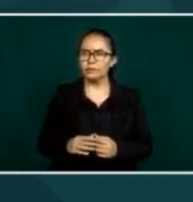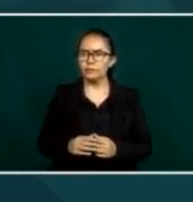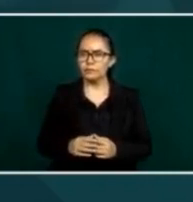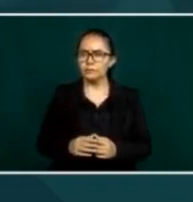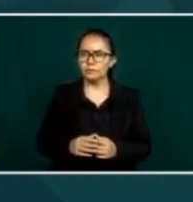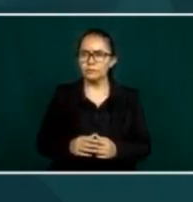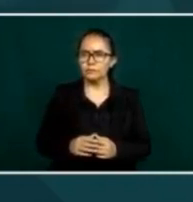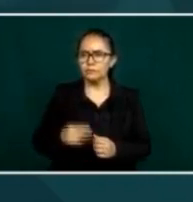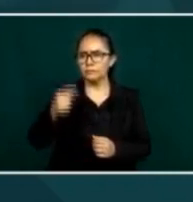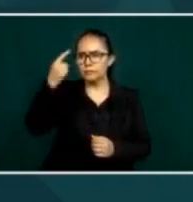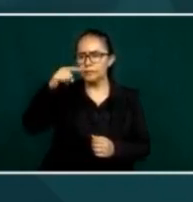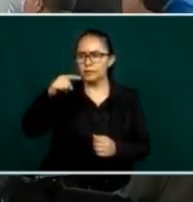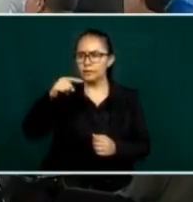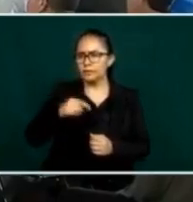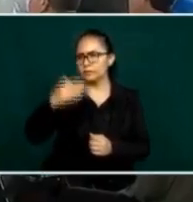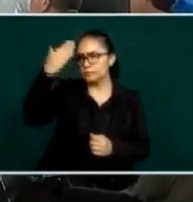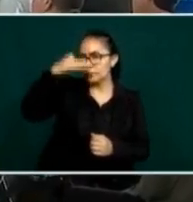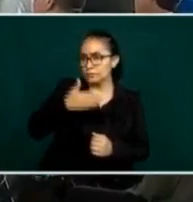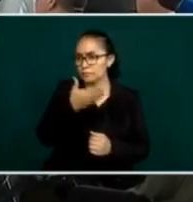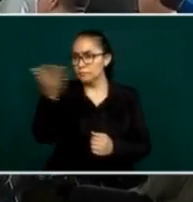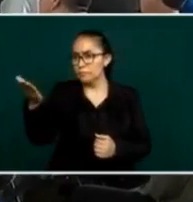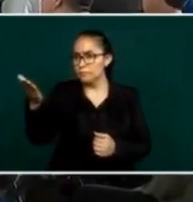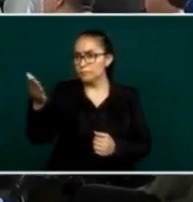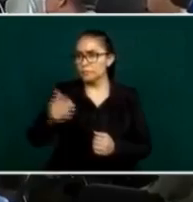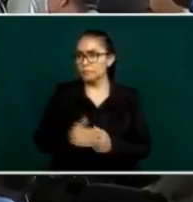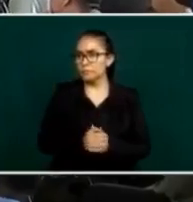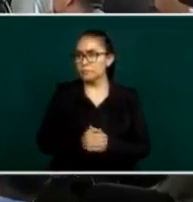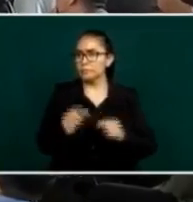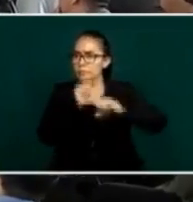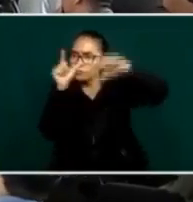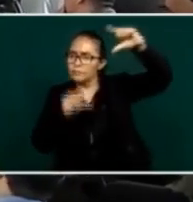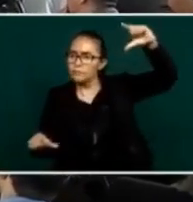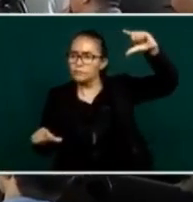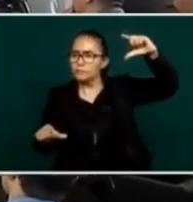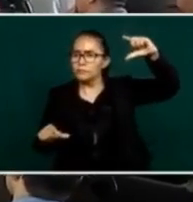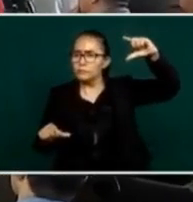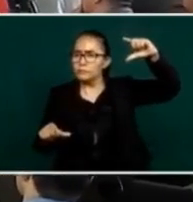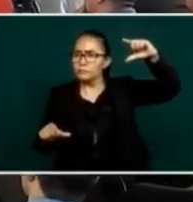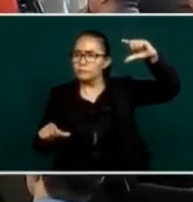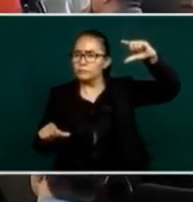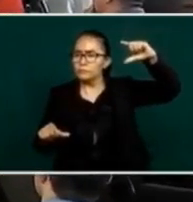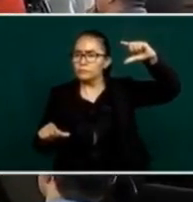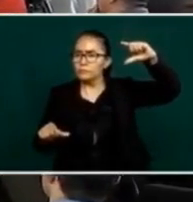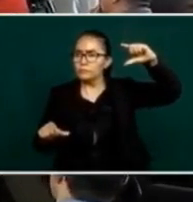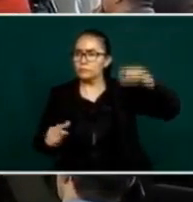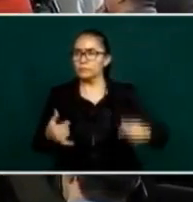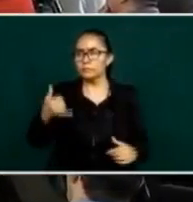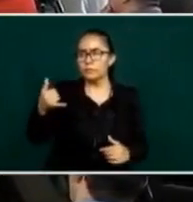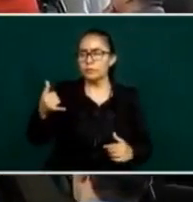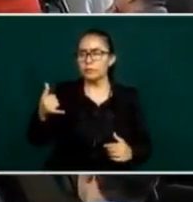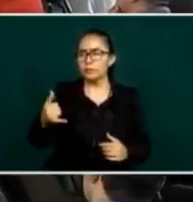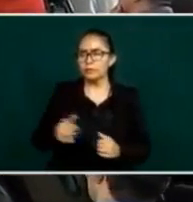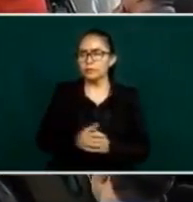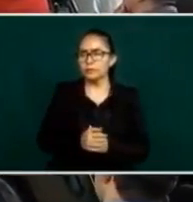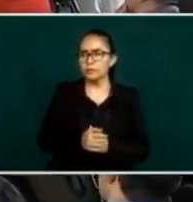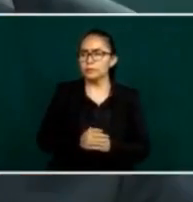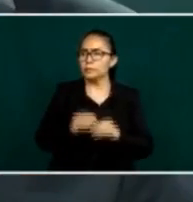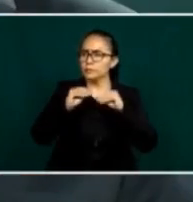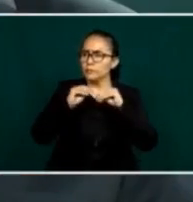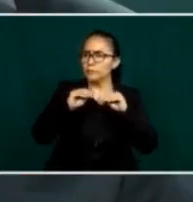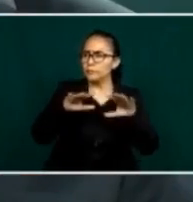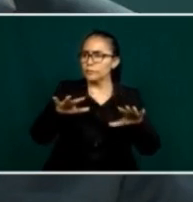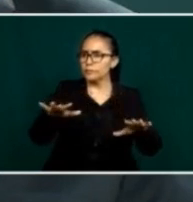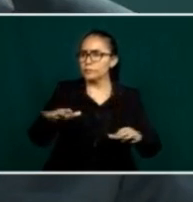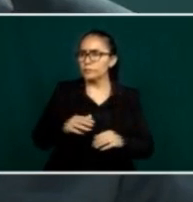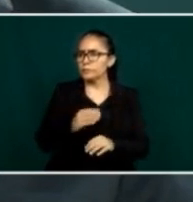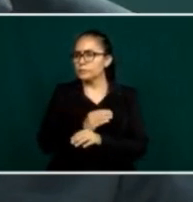so that everyone will know in a national level. that here it used to